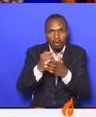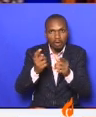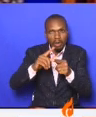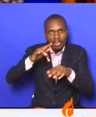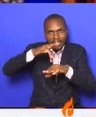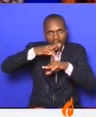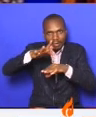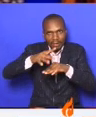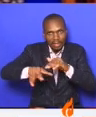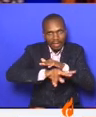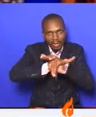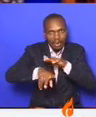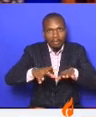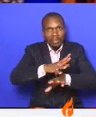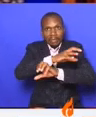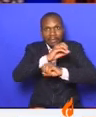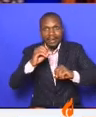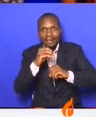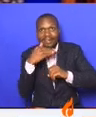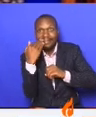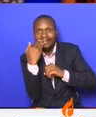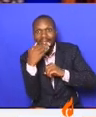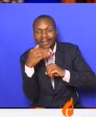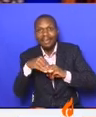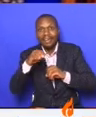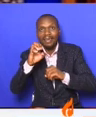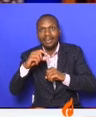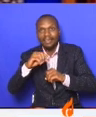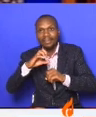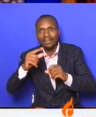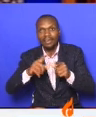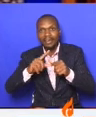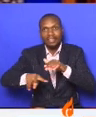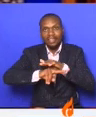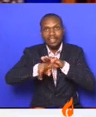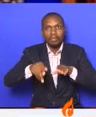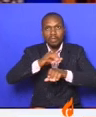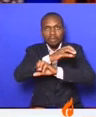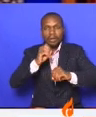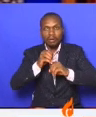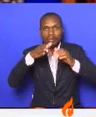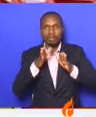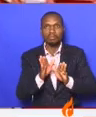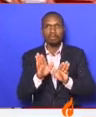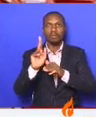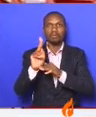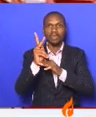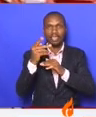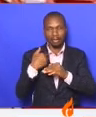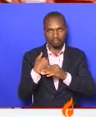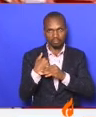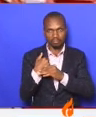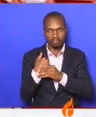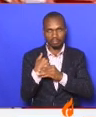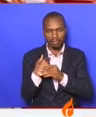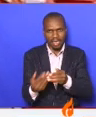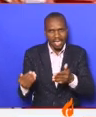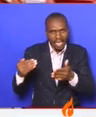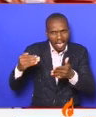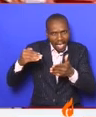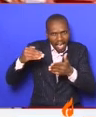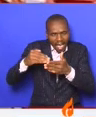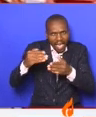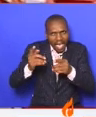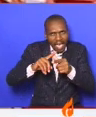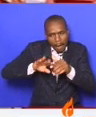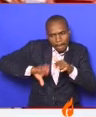His Excellency Rigathi Gachagua EGH, the Deputy President of the Republic of Kenya in plenary. Nanyarabo habu